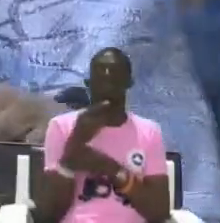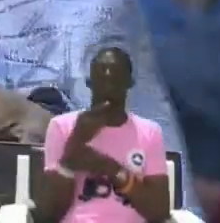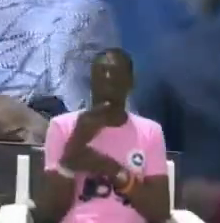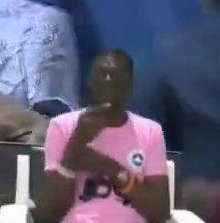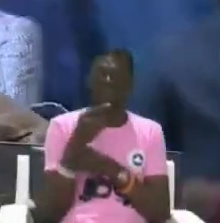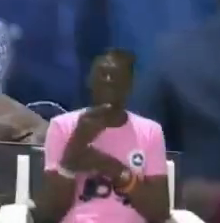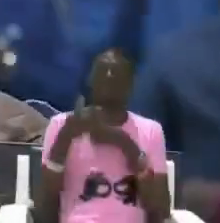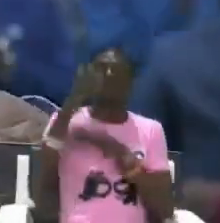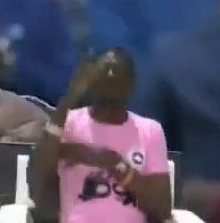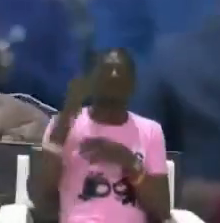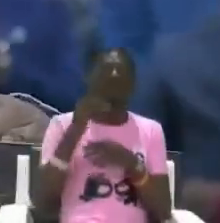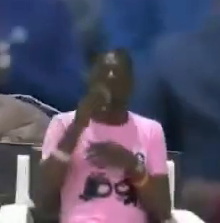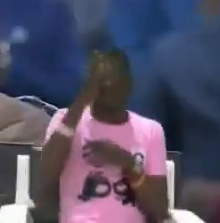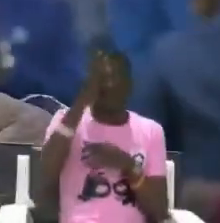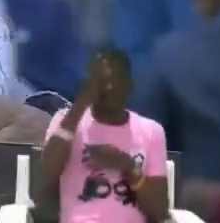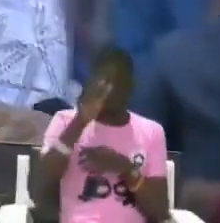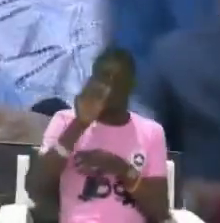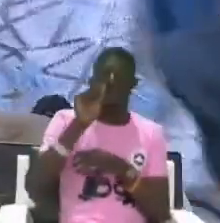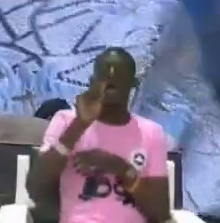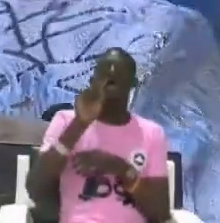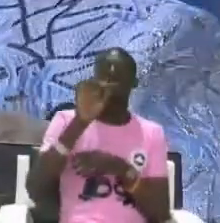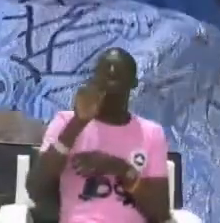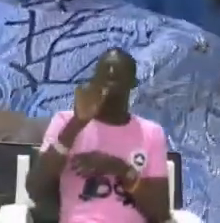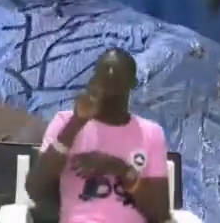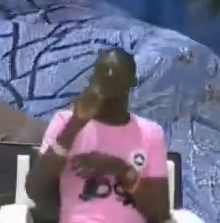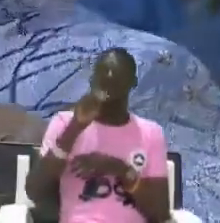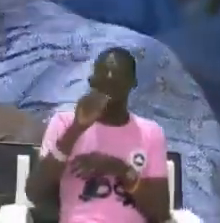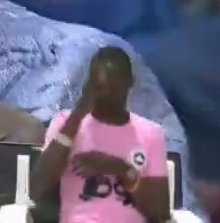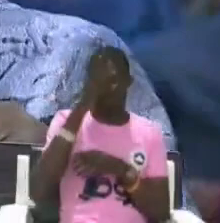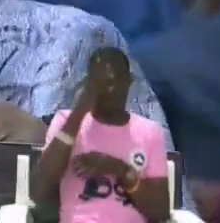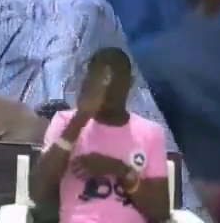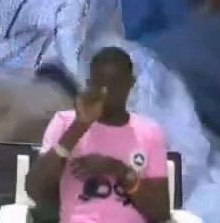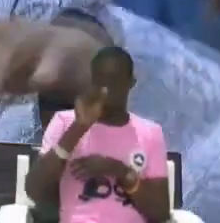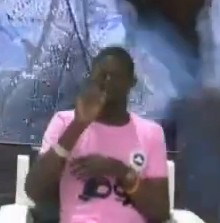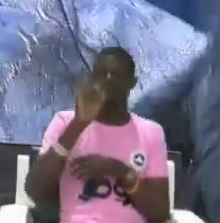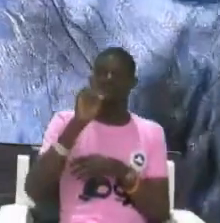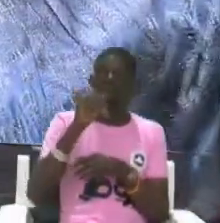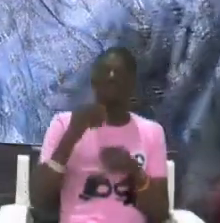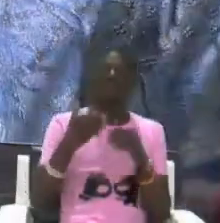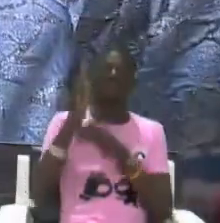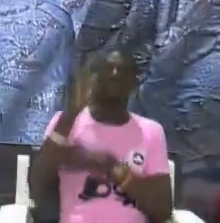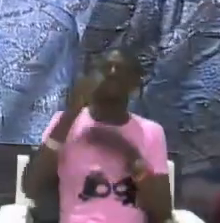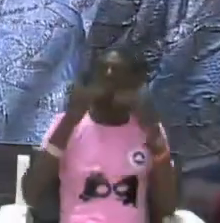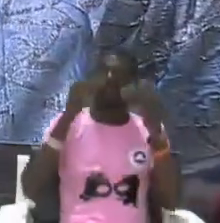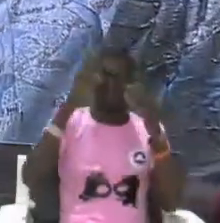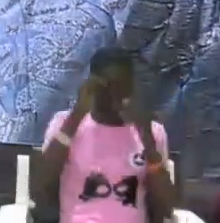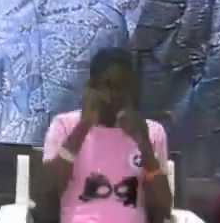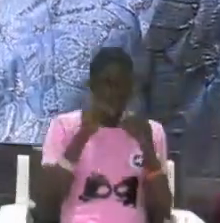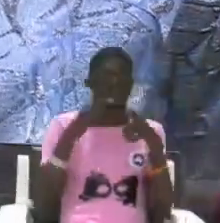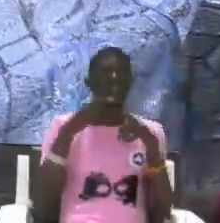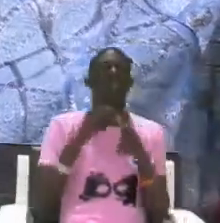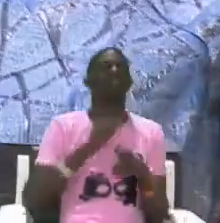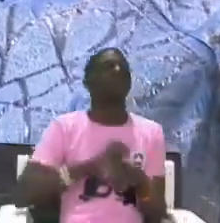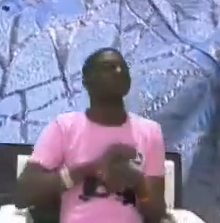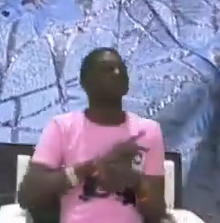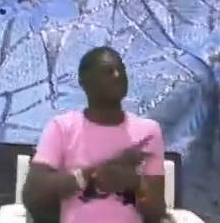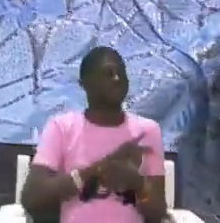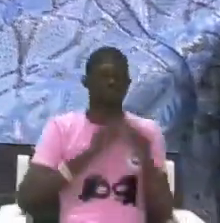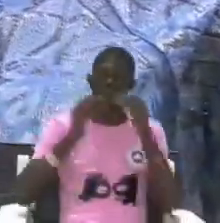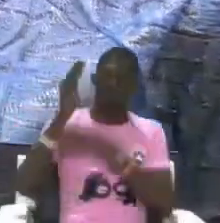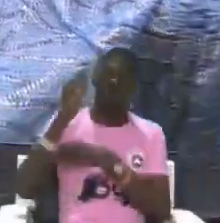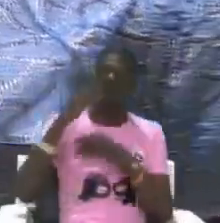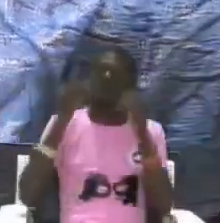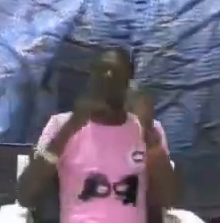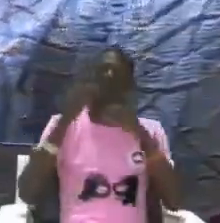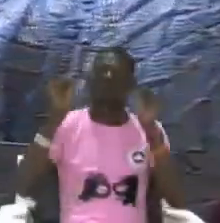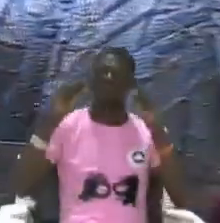the God of Abba Kindai on me, the God of Daddy Adeboye. Let us give him thanks. Let us appreciate him. Oh yes,